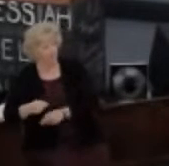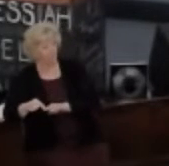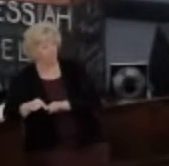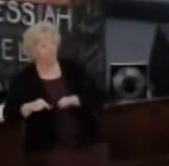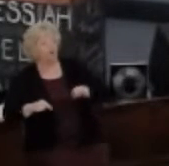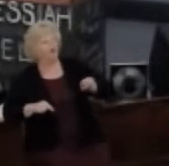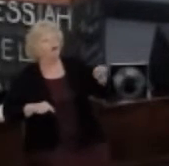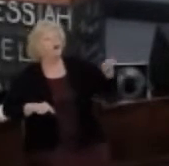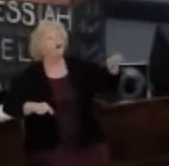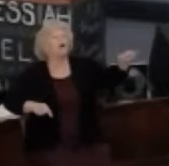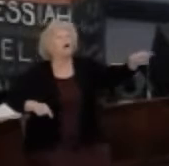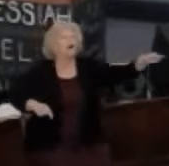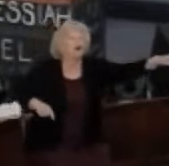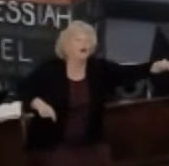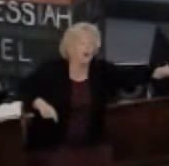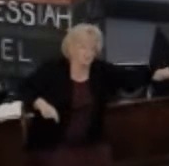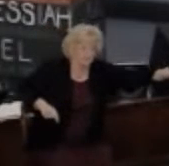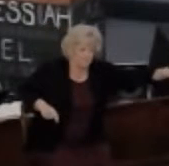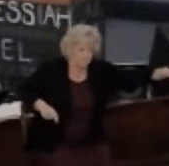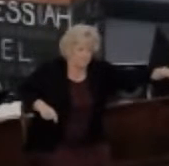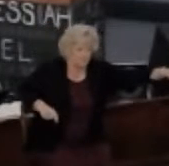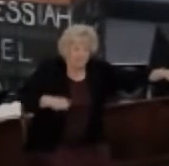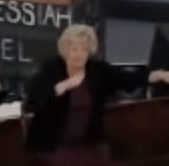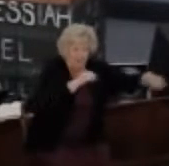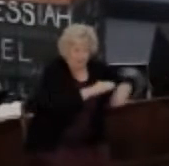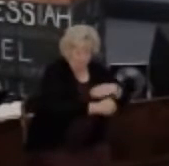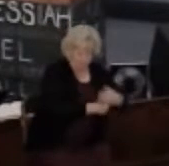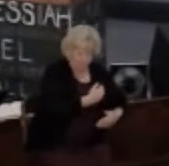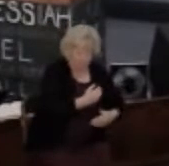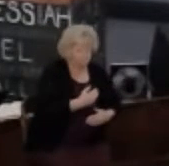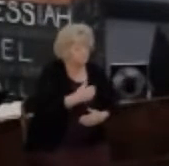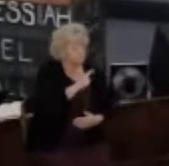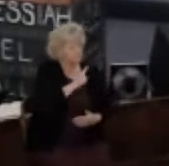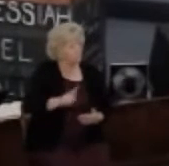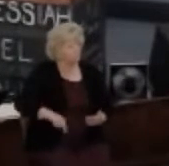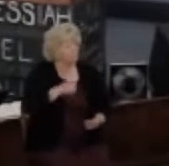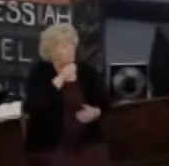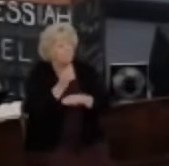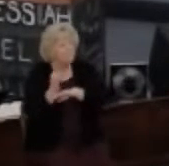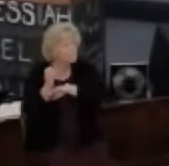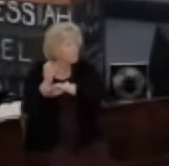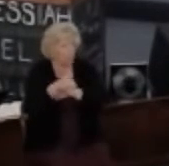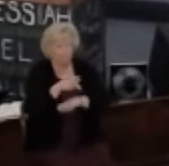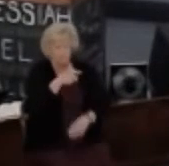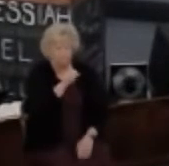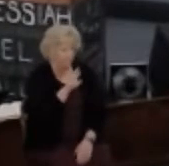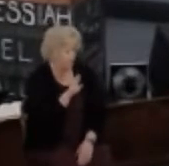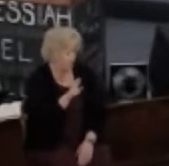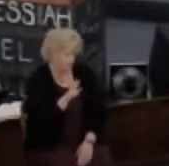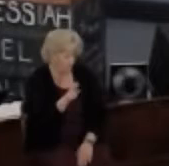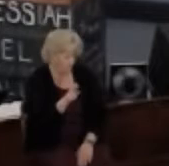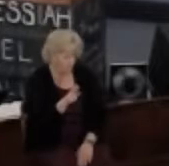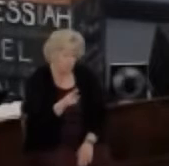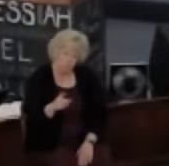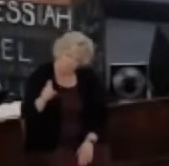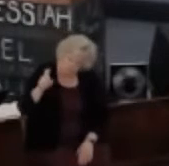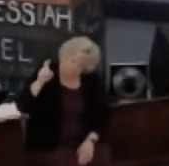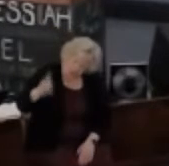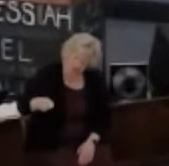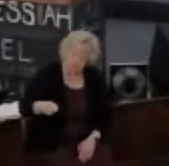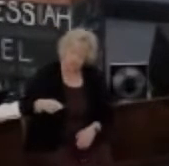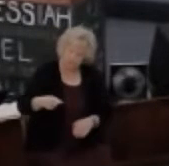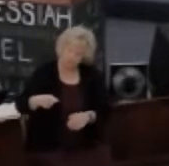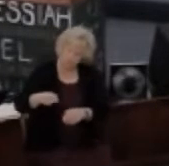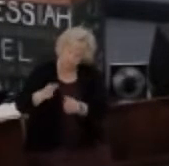about. The Lord Jesus doesn't force Peter to turn over his boat. He doesn't force him to push